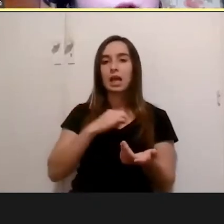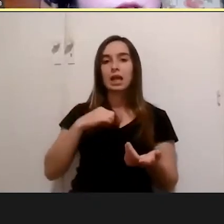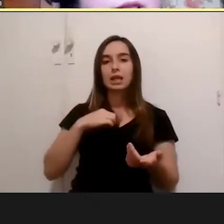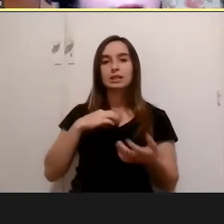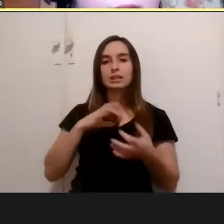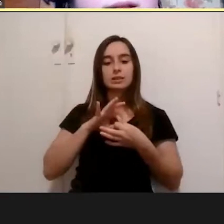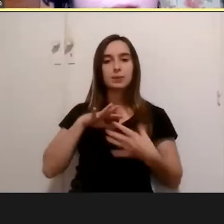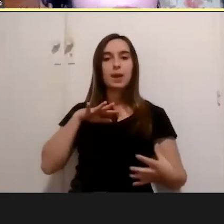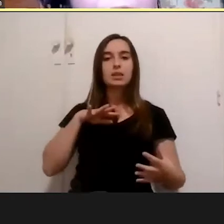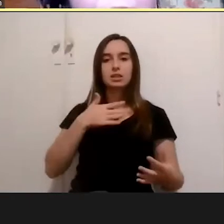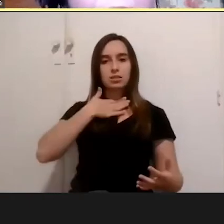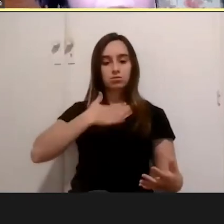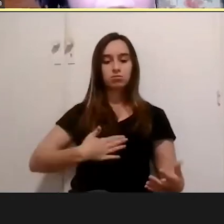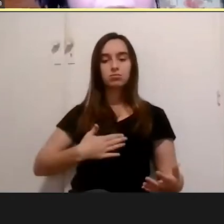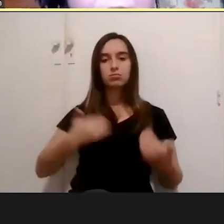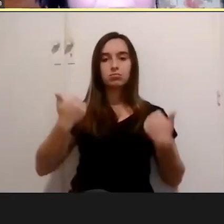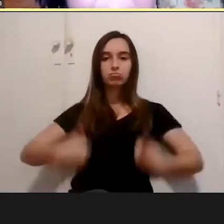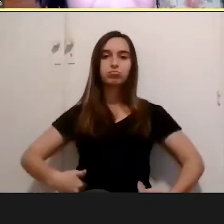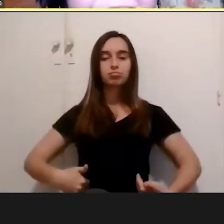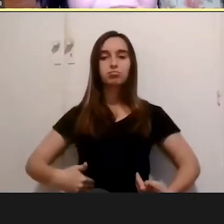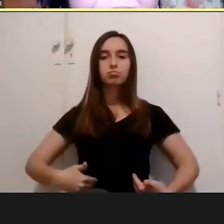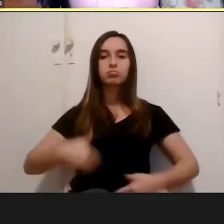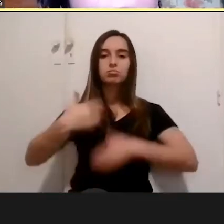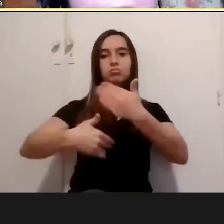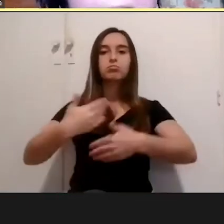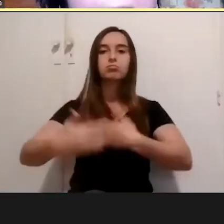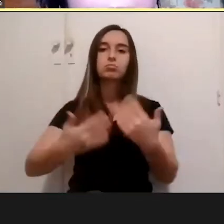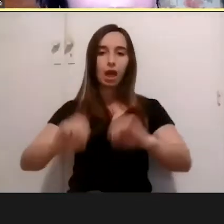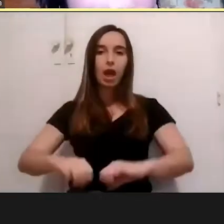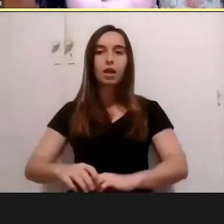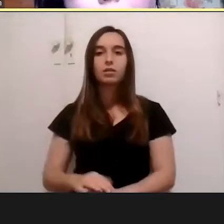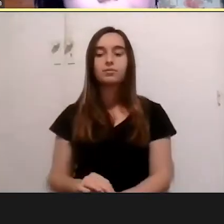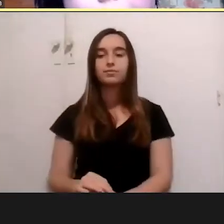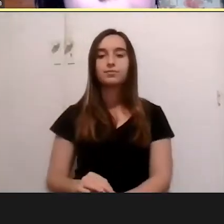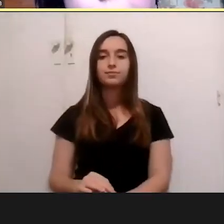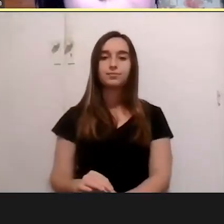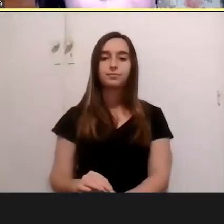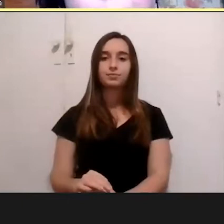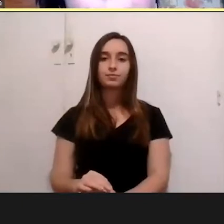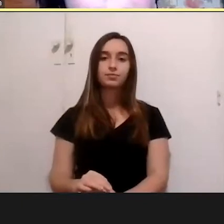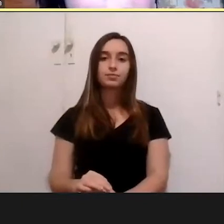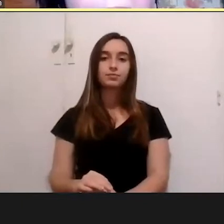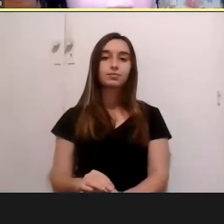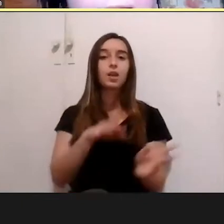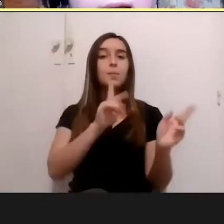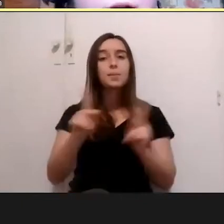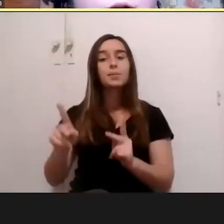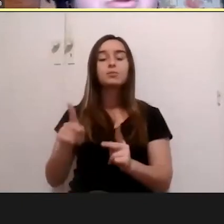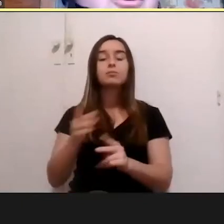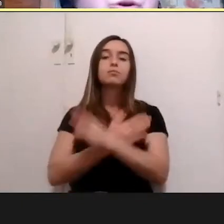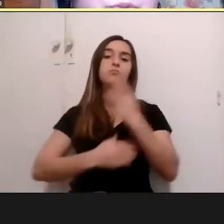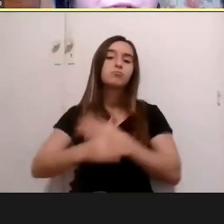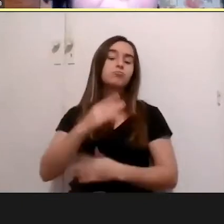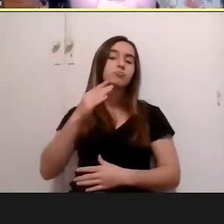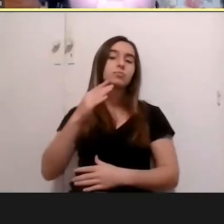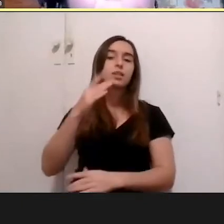individuals in their everyday life. And people with intellectual disabilities and also the